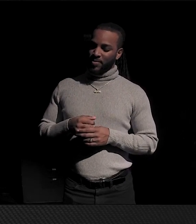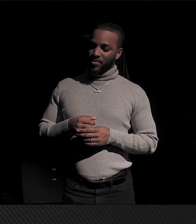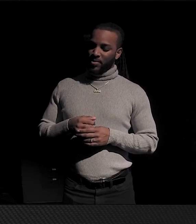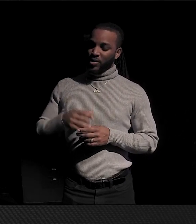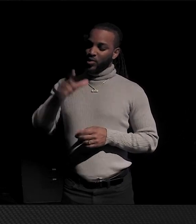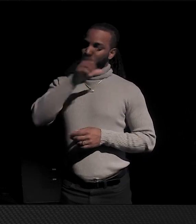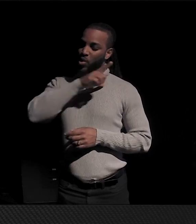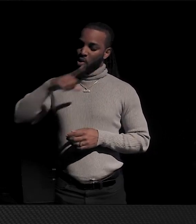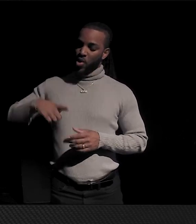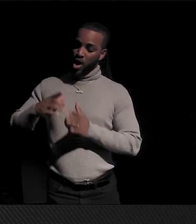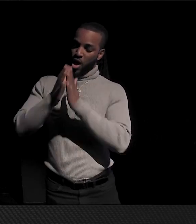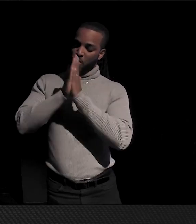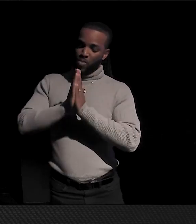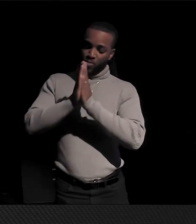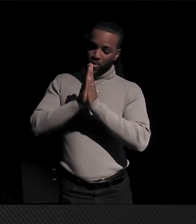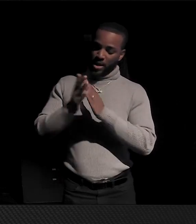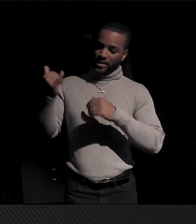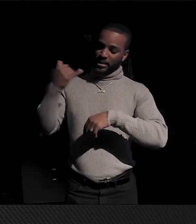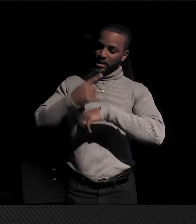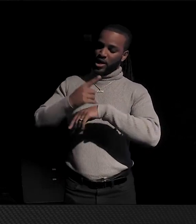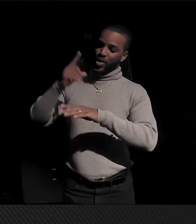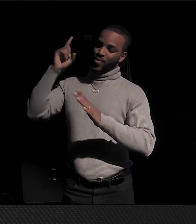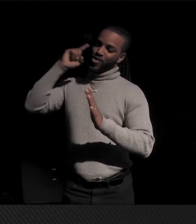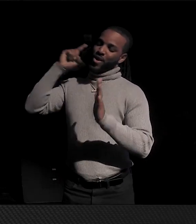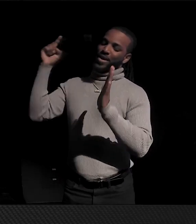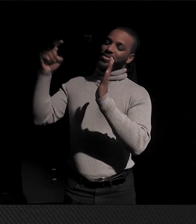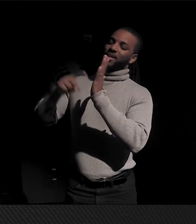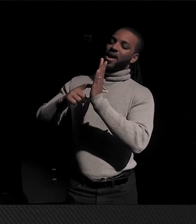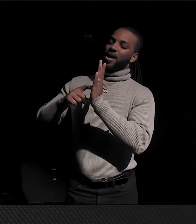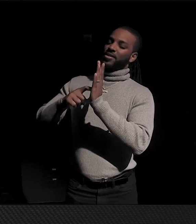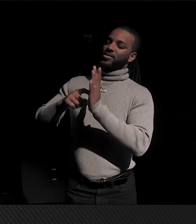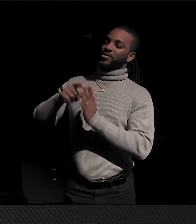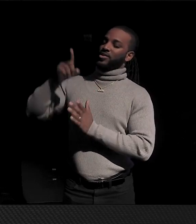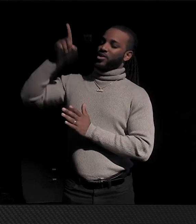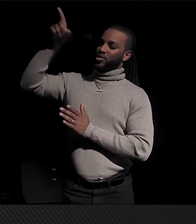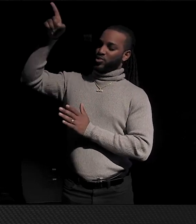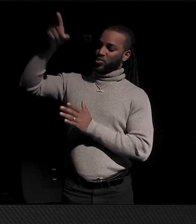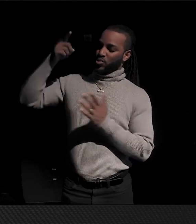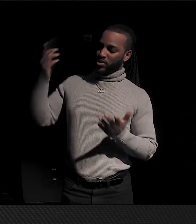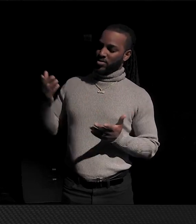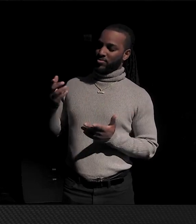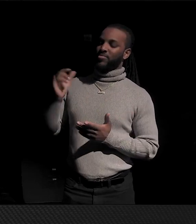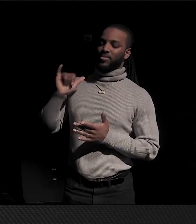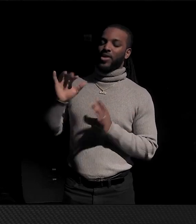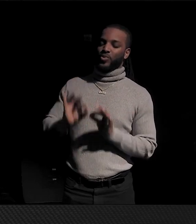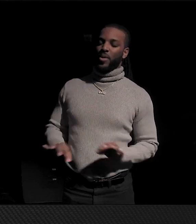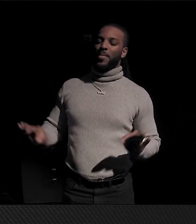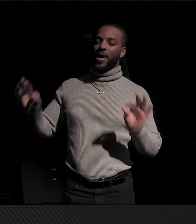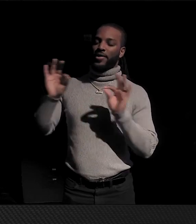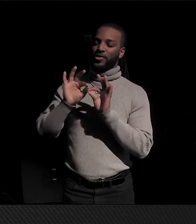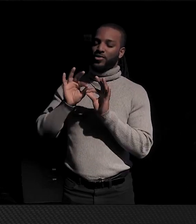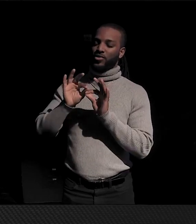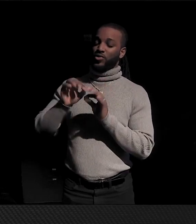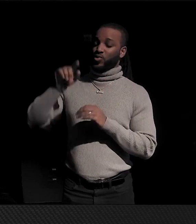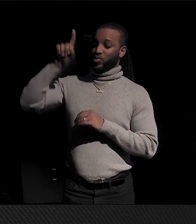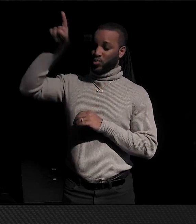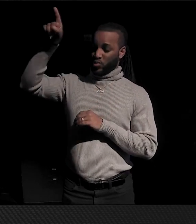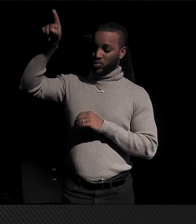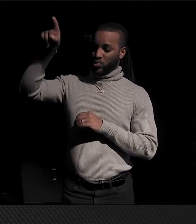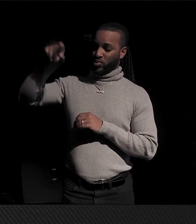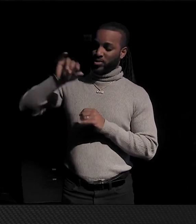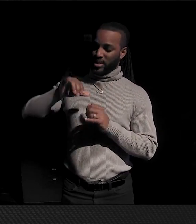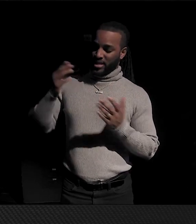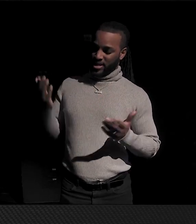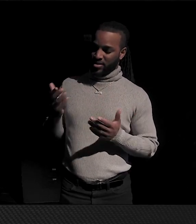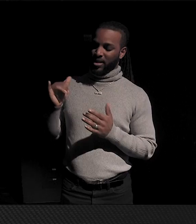And so, Lord, I pray today that we would just recognize that your presence is what matters. Your presence is what matters, and you've